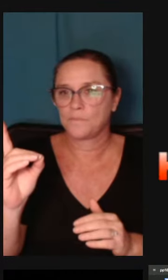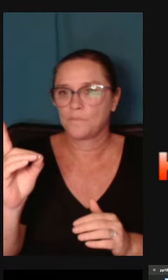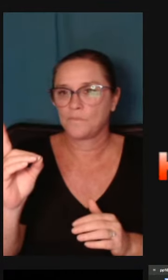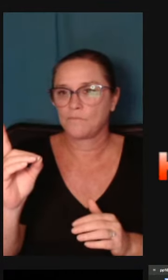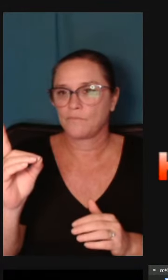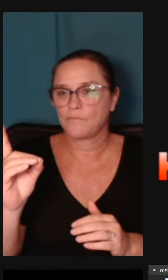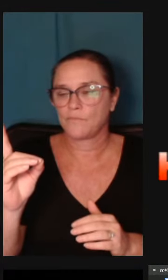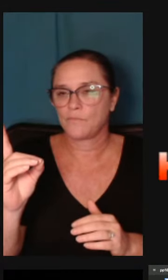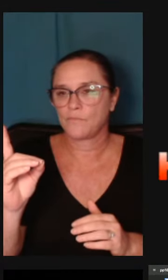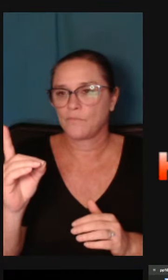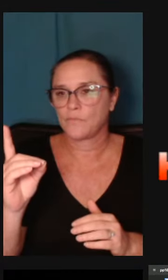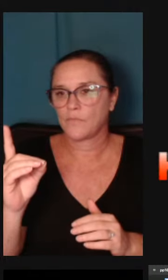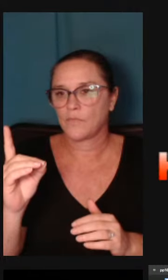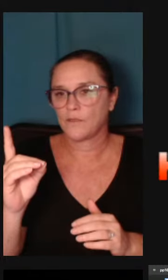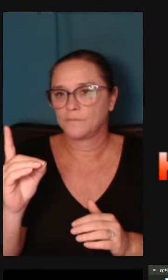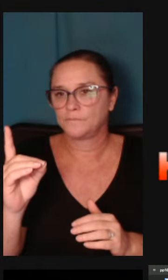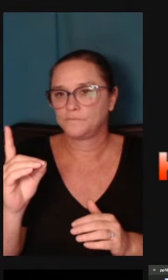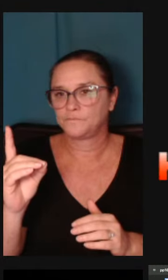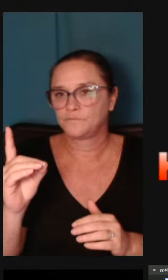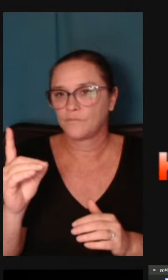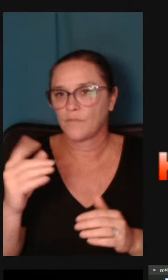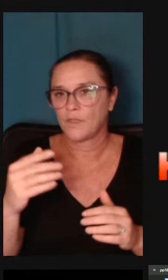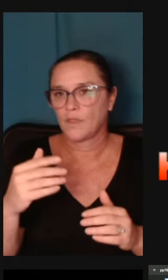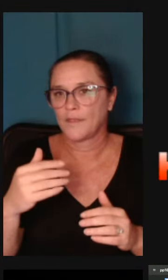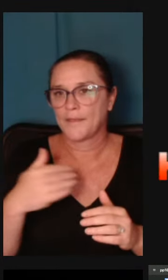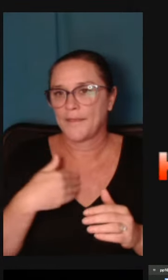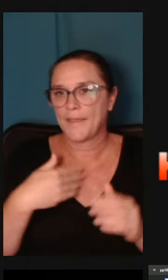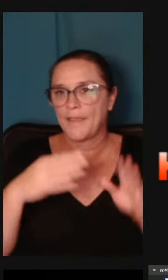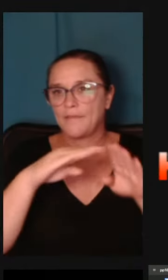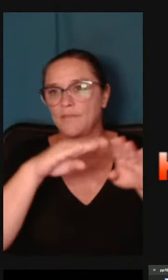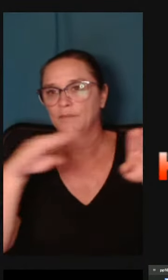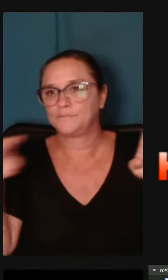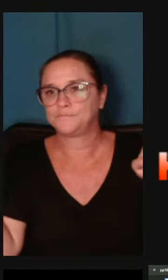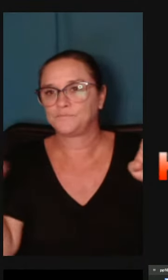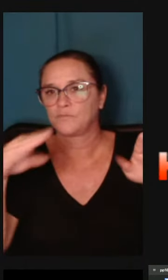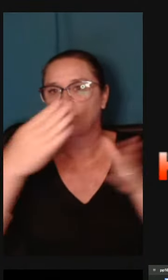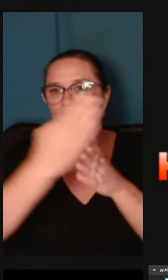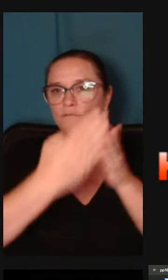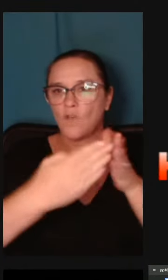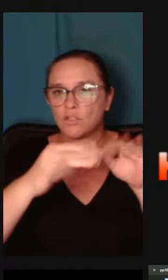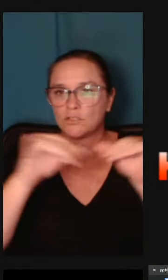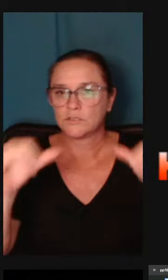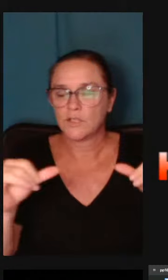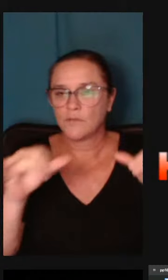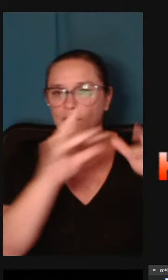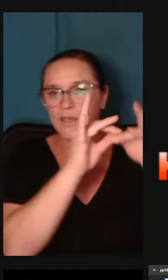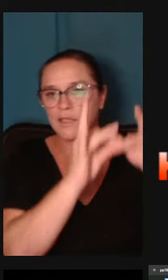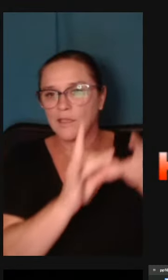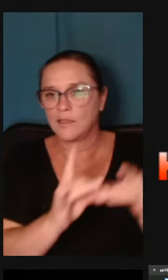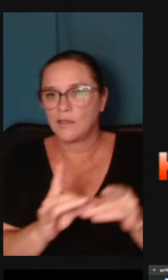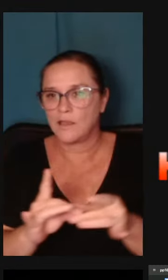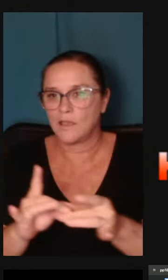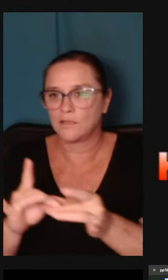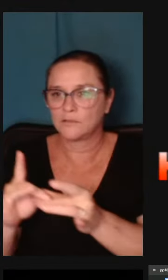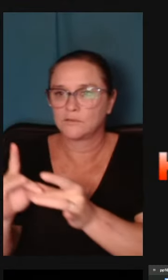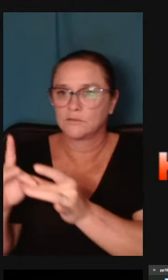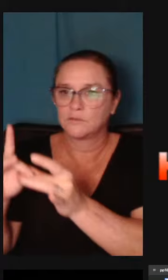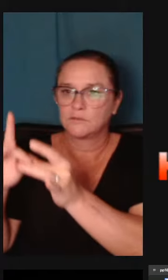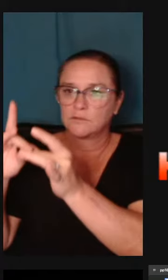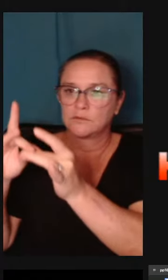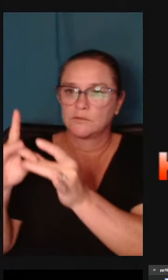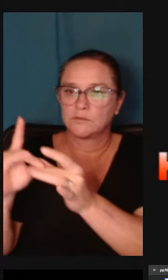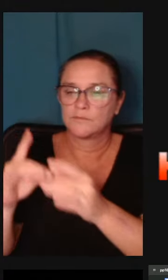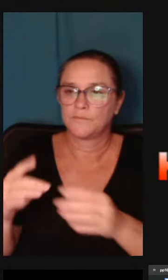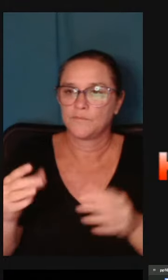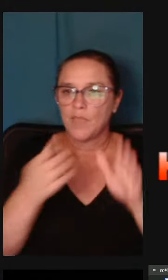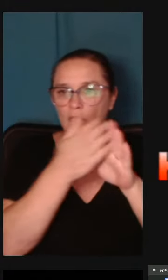right through here. So there is the head of the Helena fault system right there, and that connects the scallop like this,